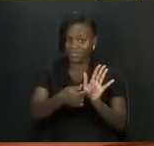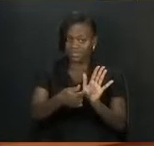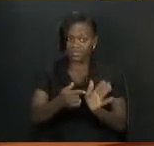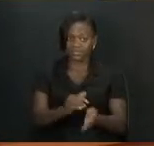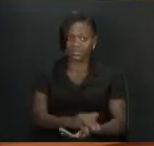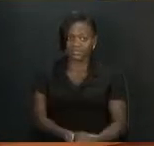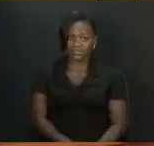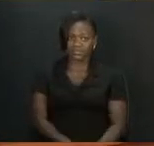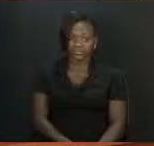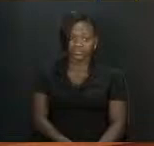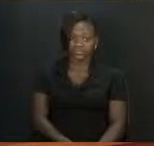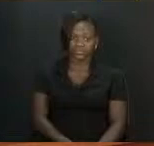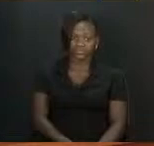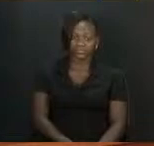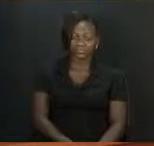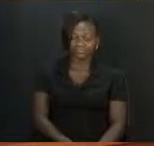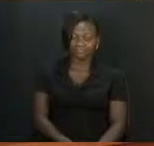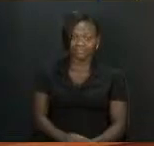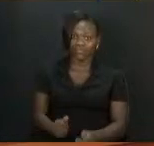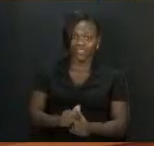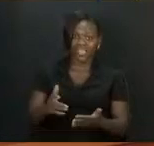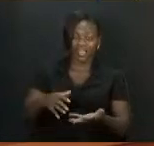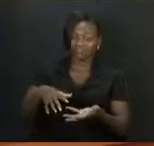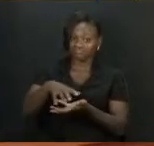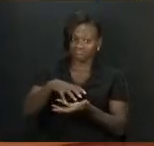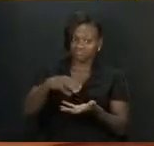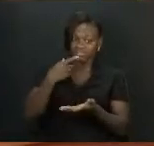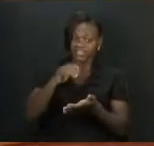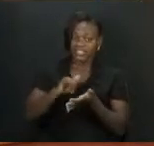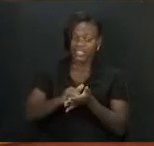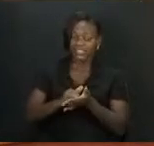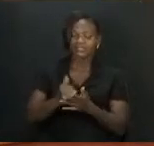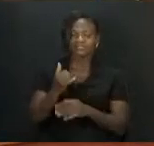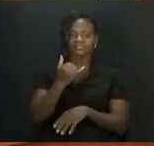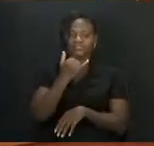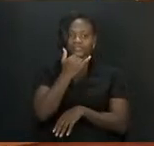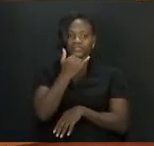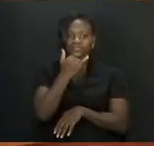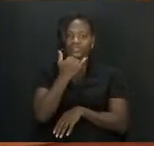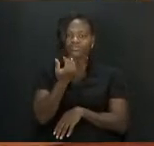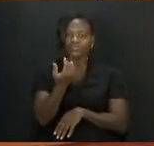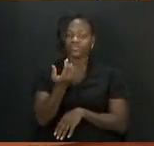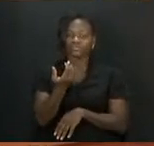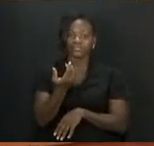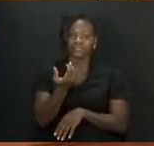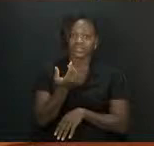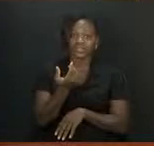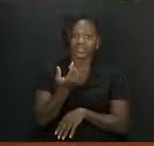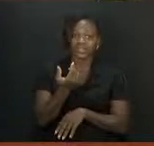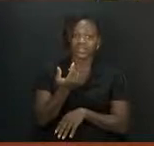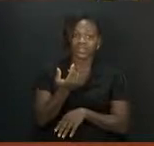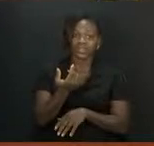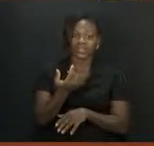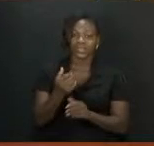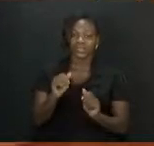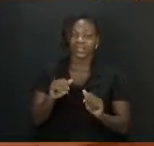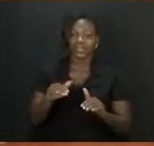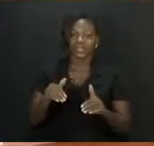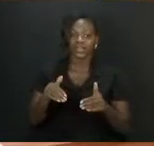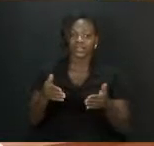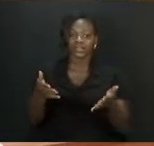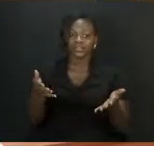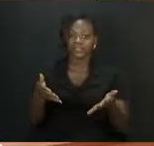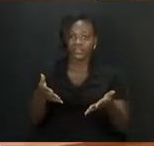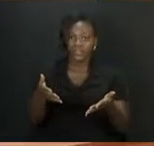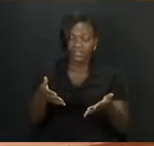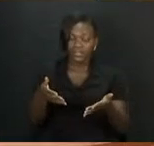Mr. Speaker, for the avoidance of doubt, it says correction of errors of substance may be made only on the floor of the